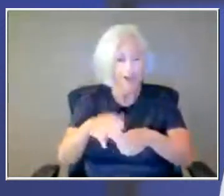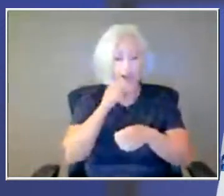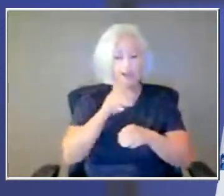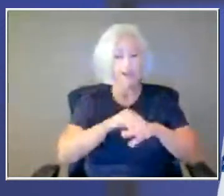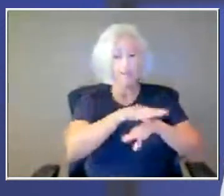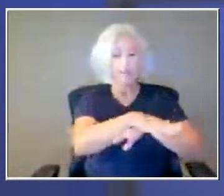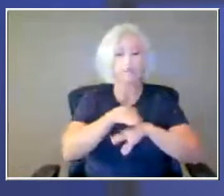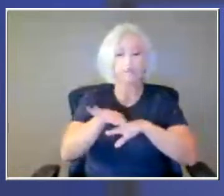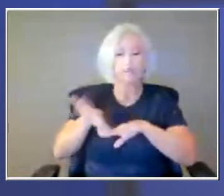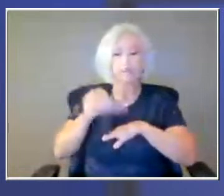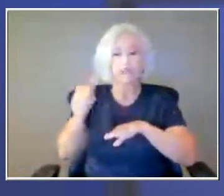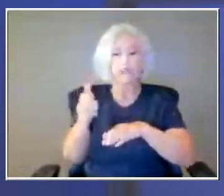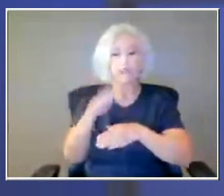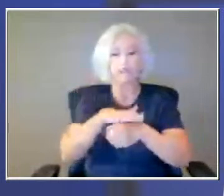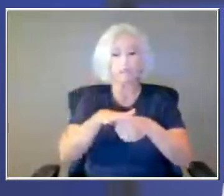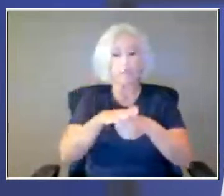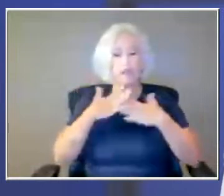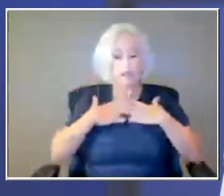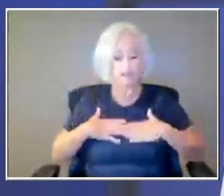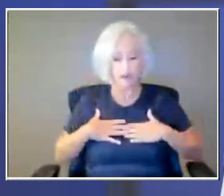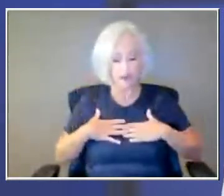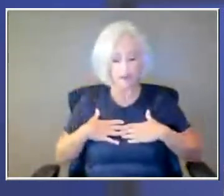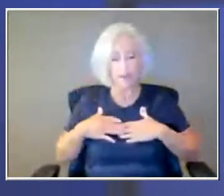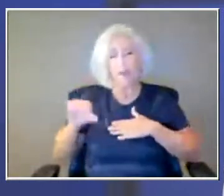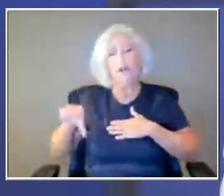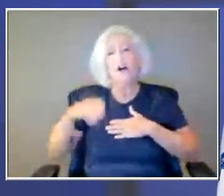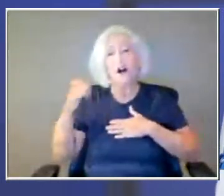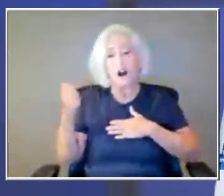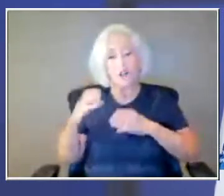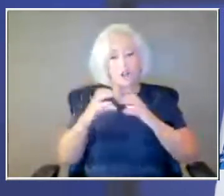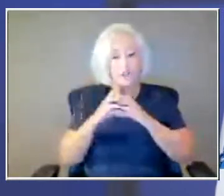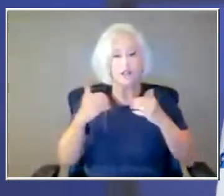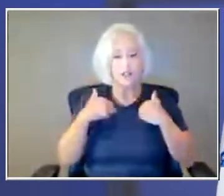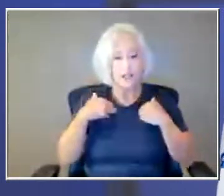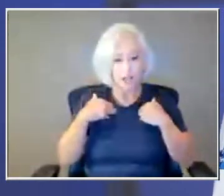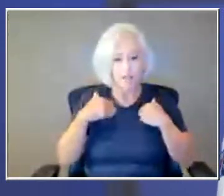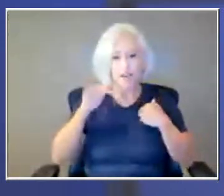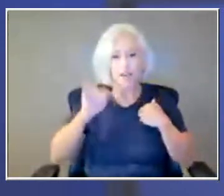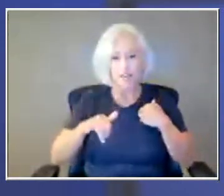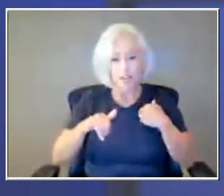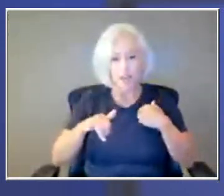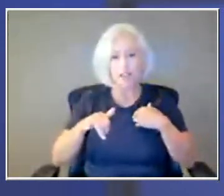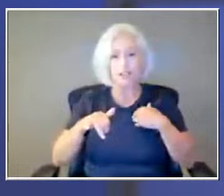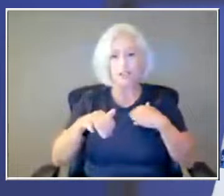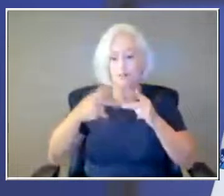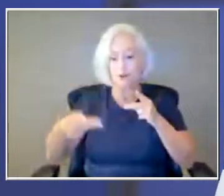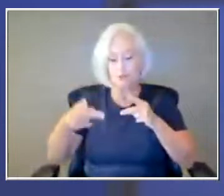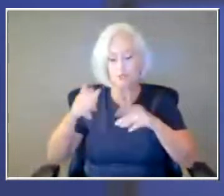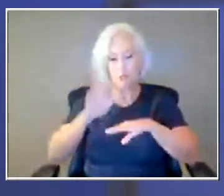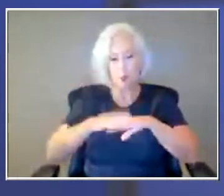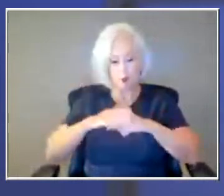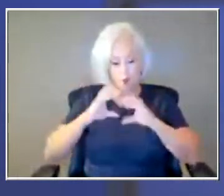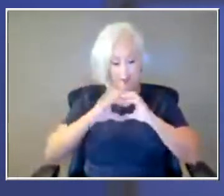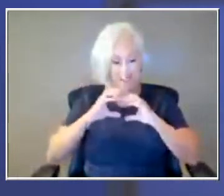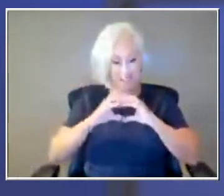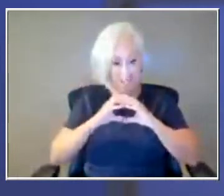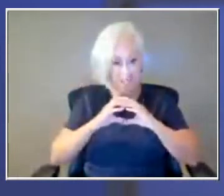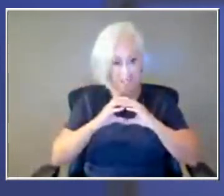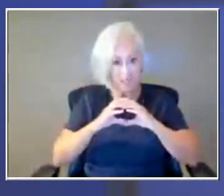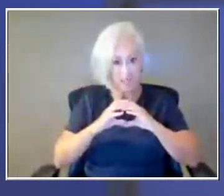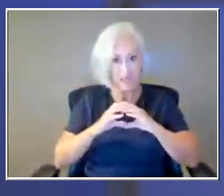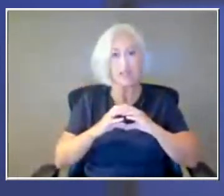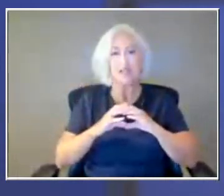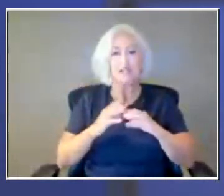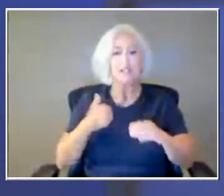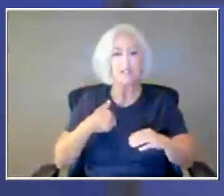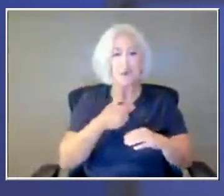that there are some other cells that have PSMA on them. You might say, well, why if it's a prostate specific? I mean, we created that term, so while